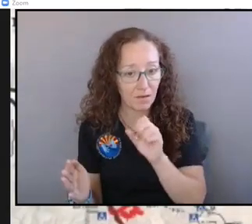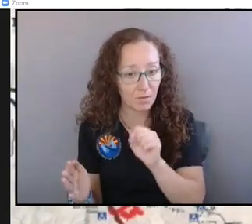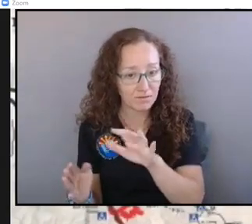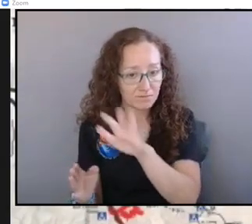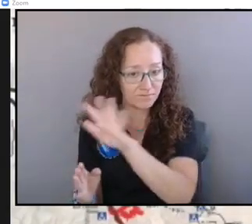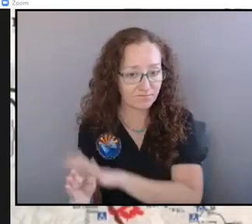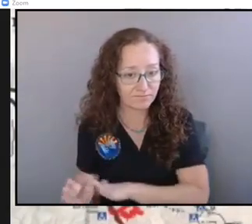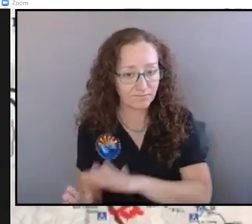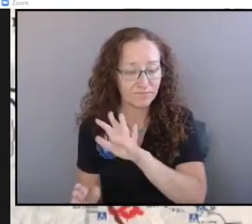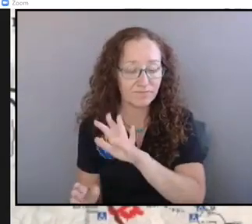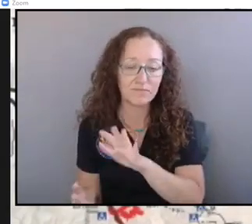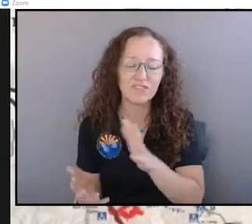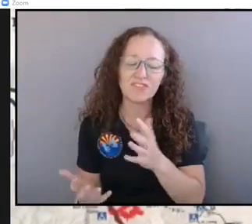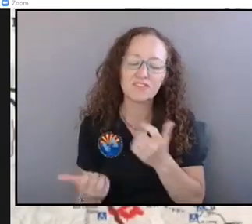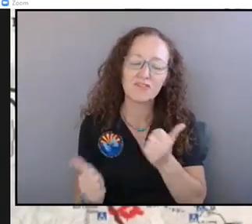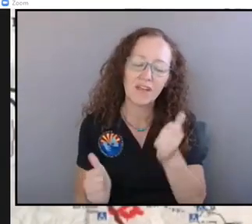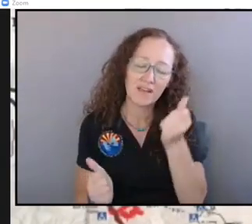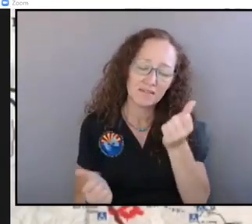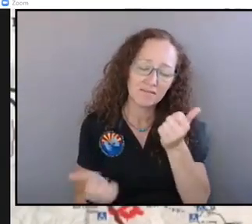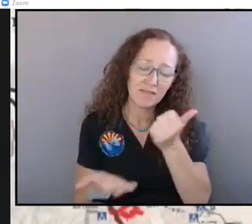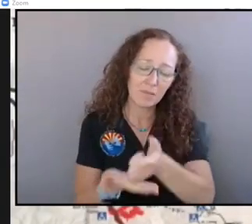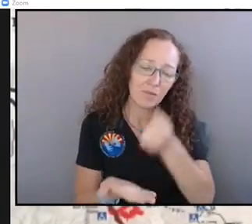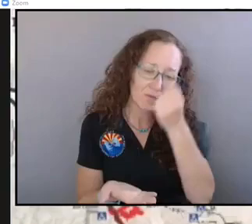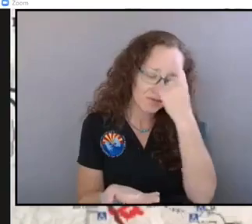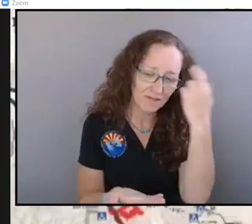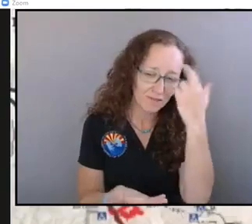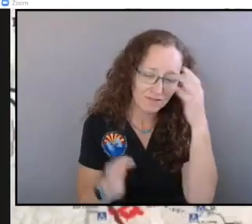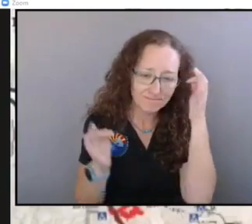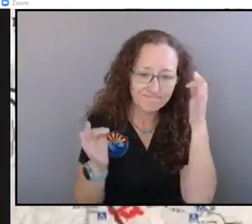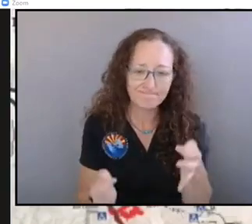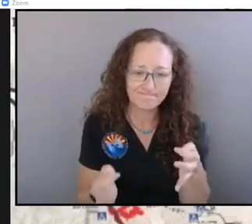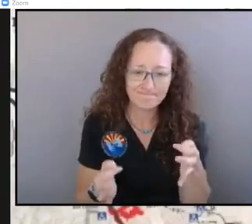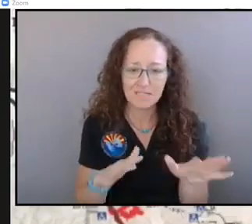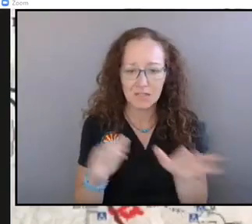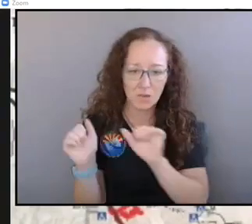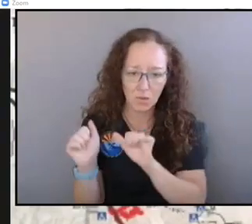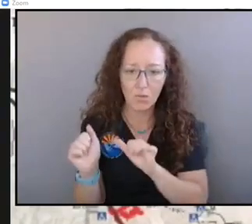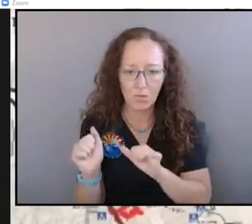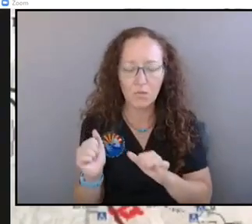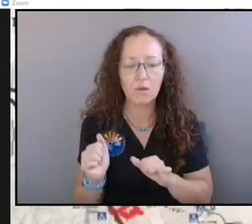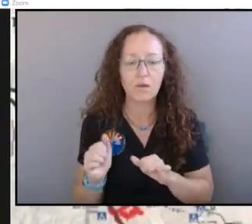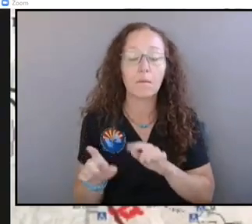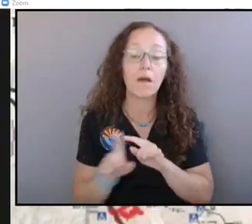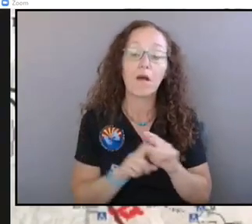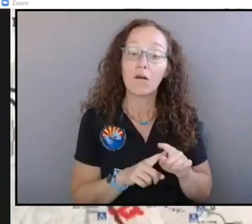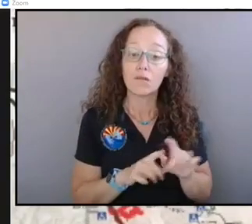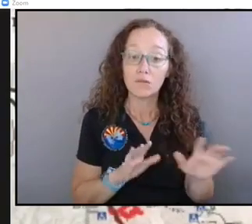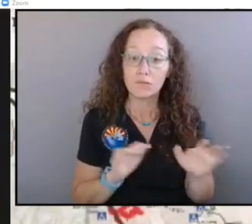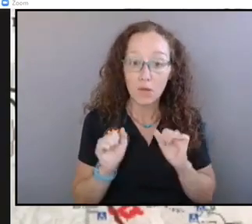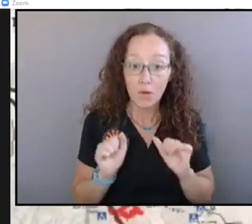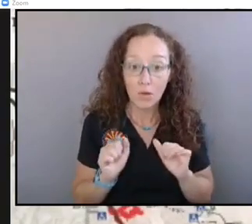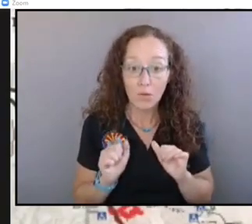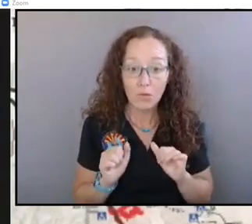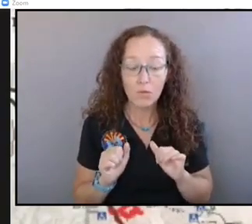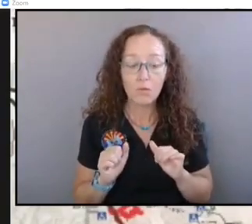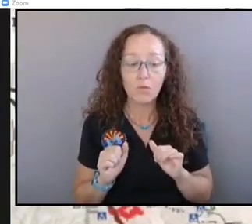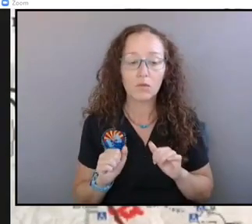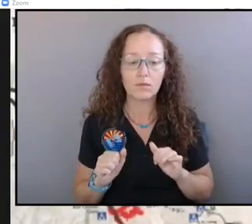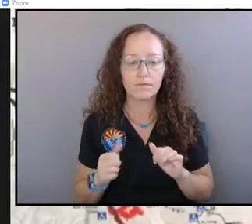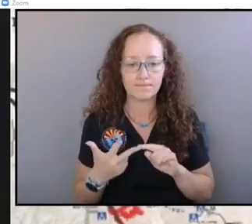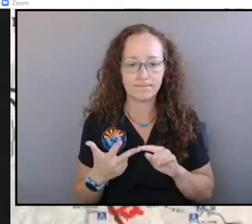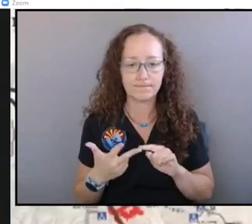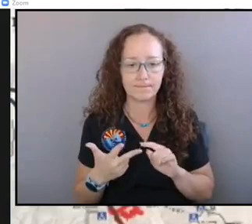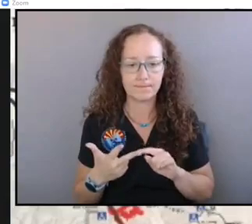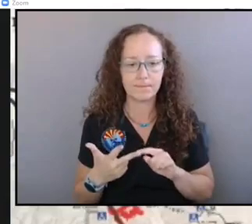you understand, you know, why those decisions are made. Also in those decisions, we also made, we moved the Pecos